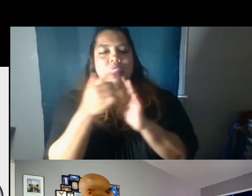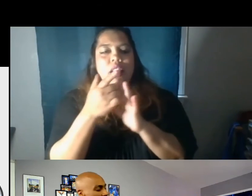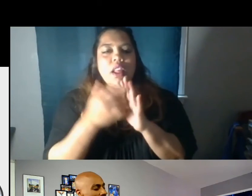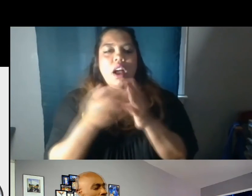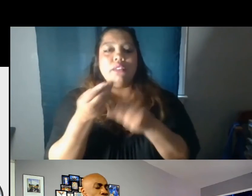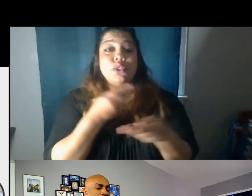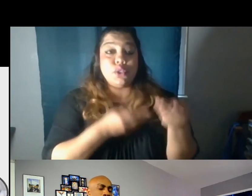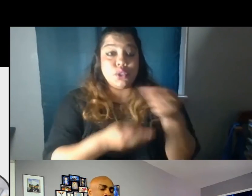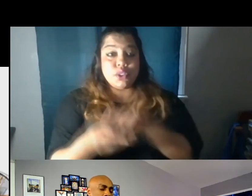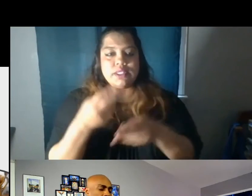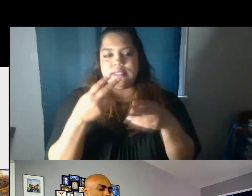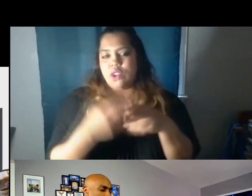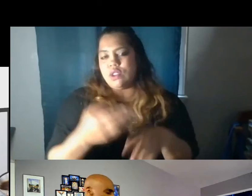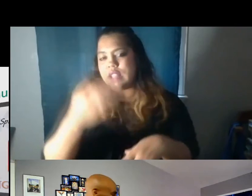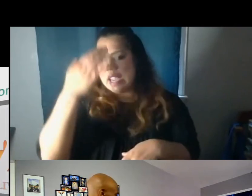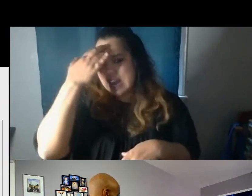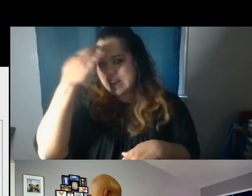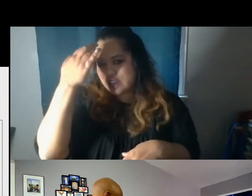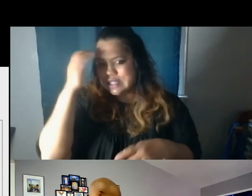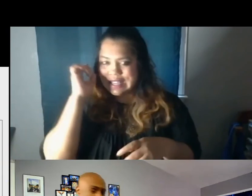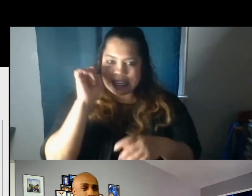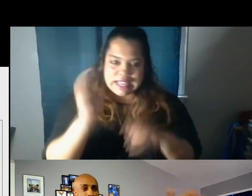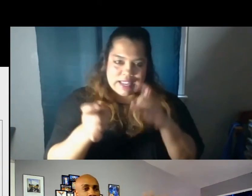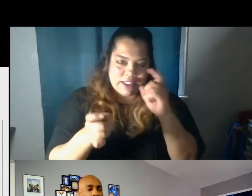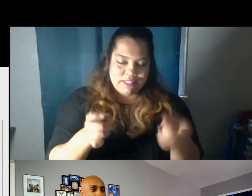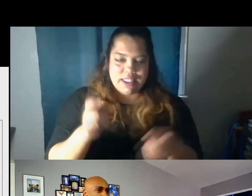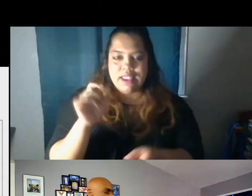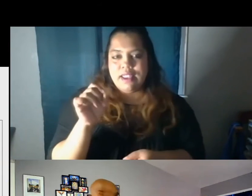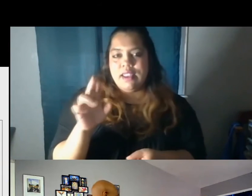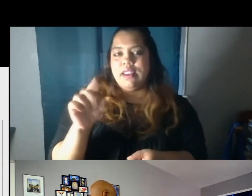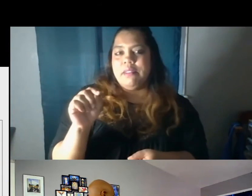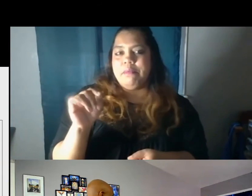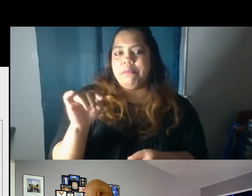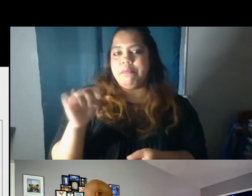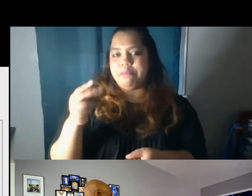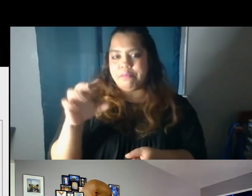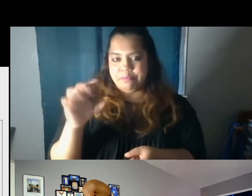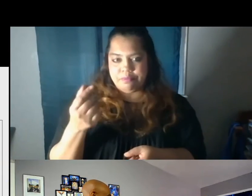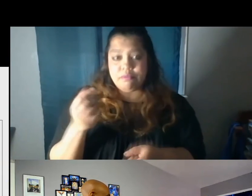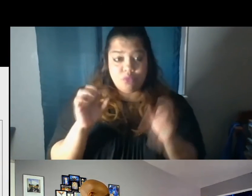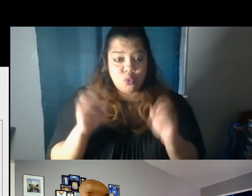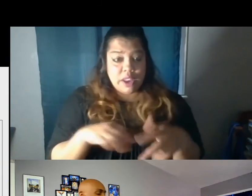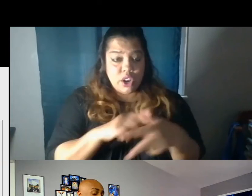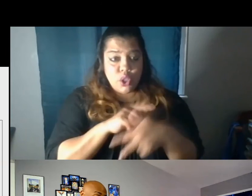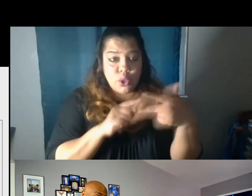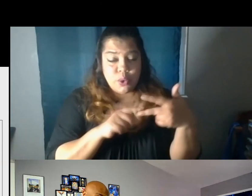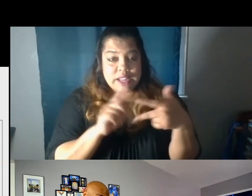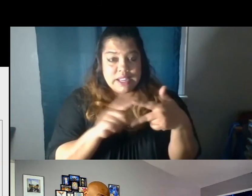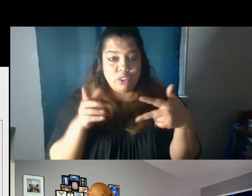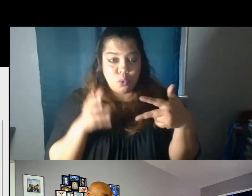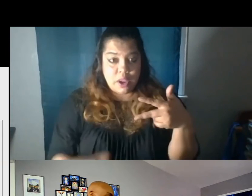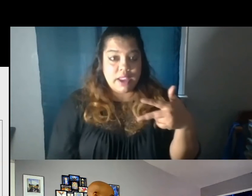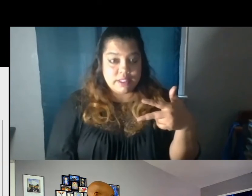conscious giving or tithing. There are 3 ways that one can do this: PayPal, text to give, through the